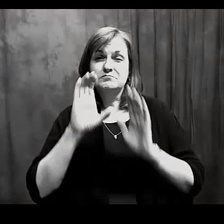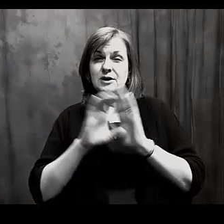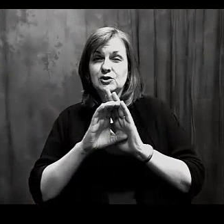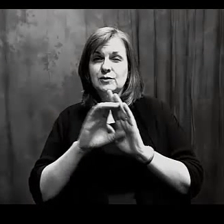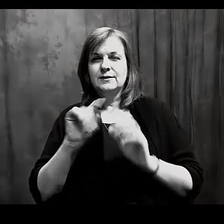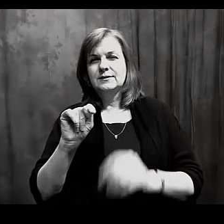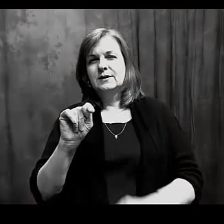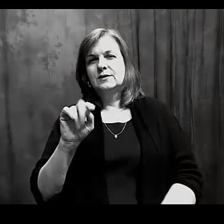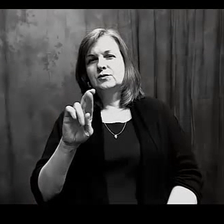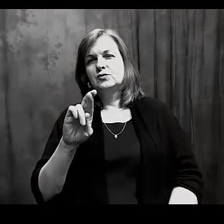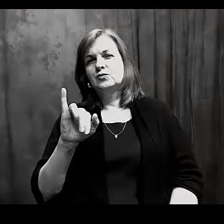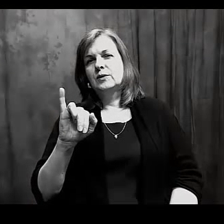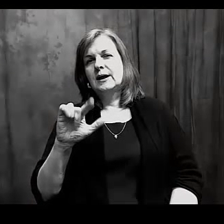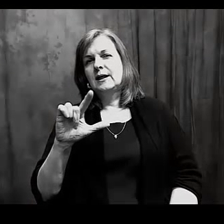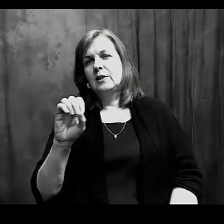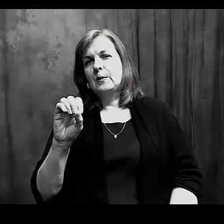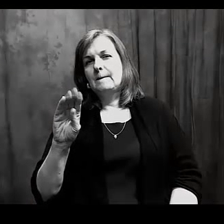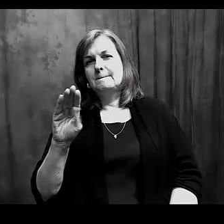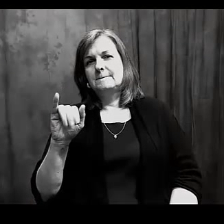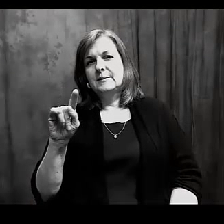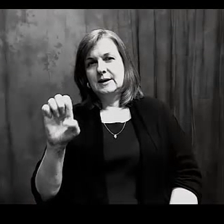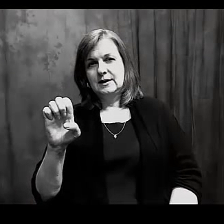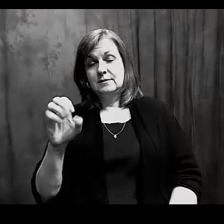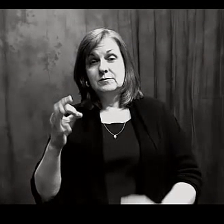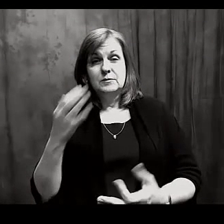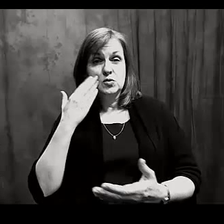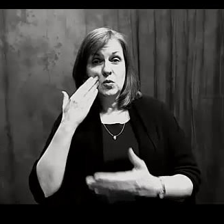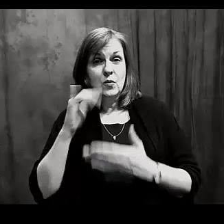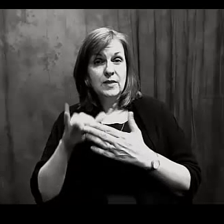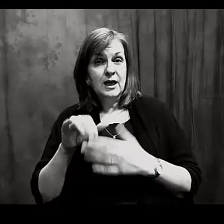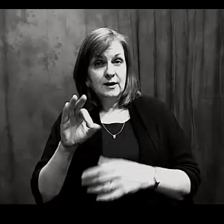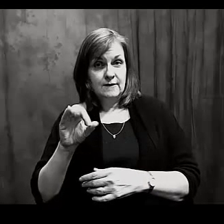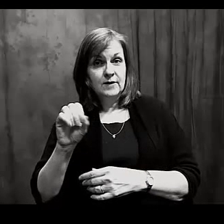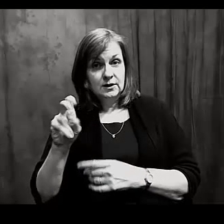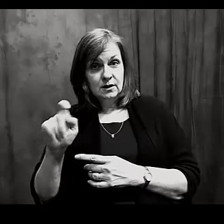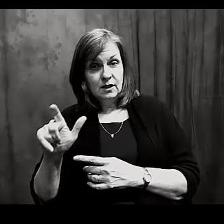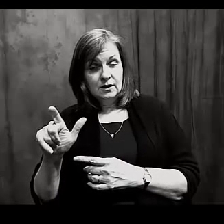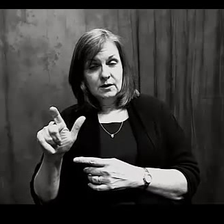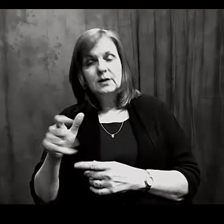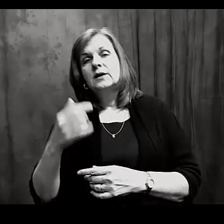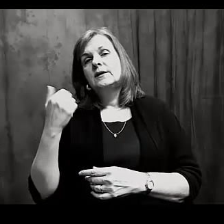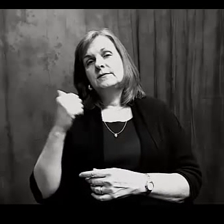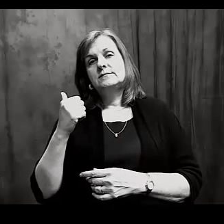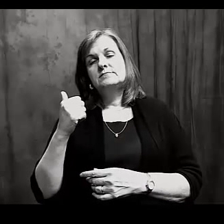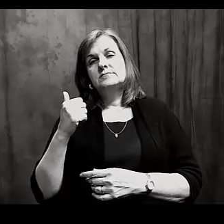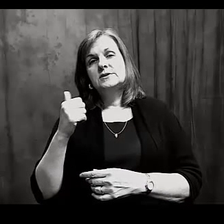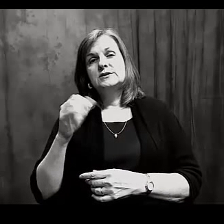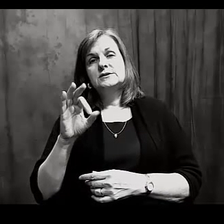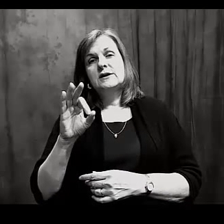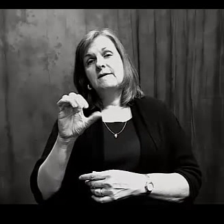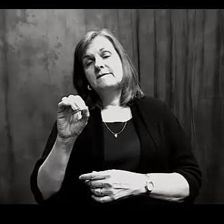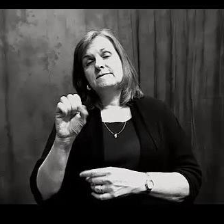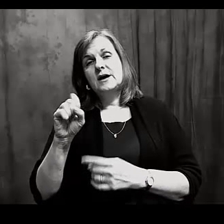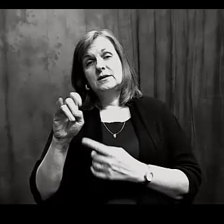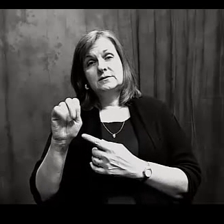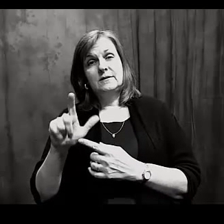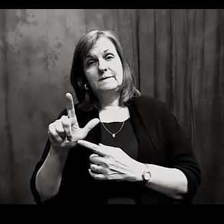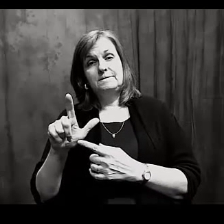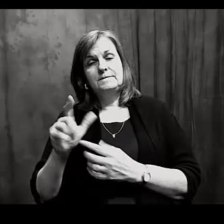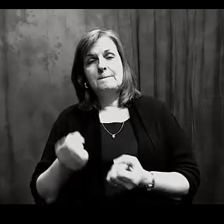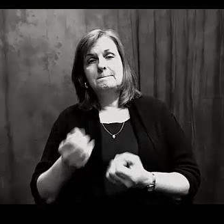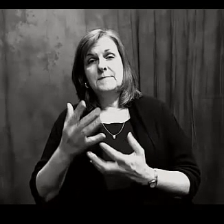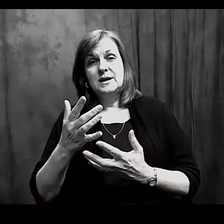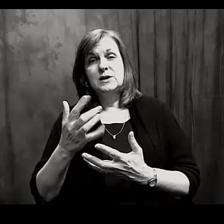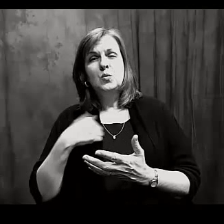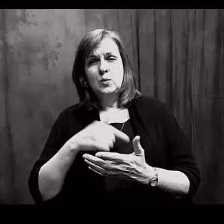This is a trilobite, for those of you who may be familiar with this fossil. For this fossil, many